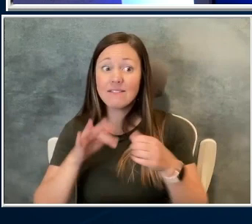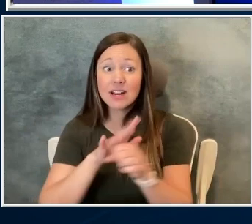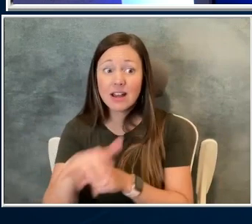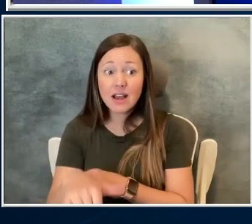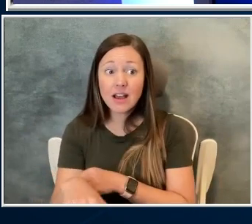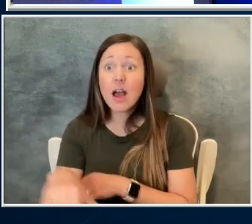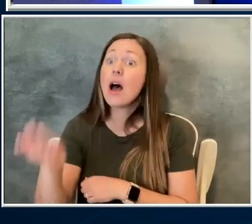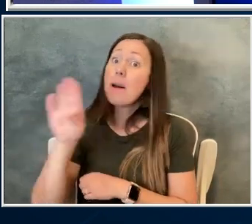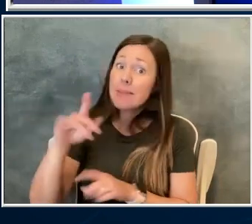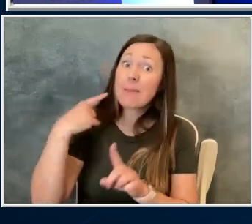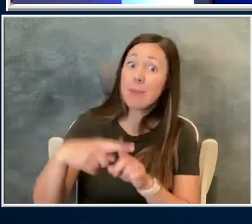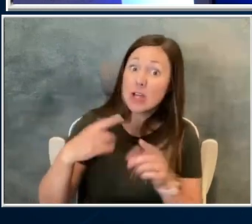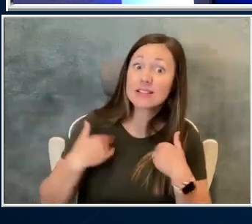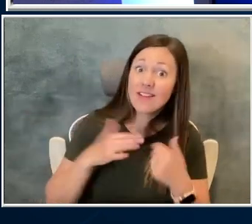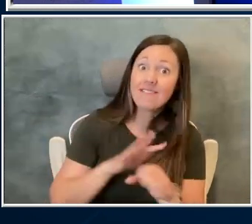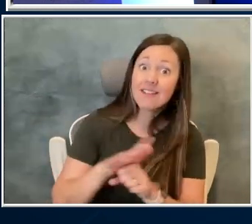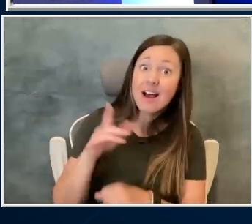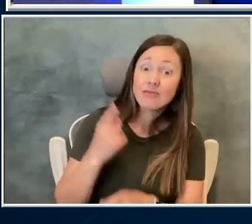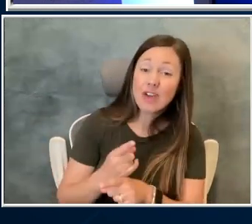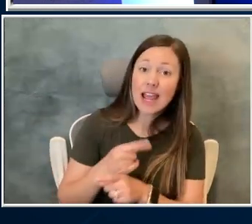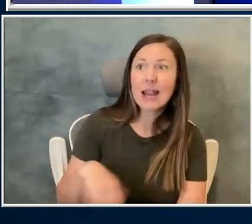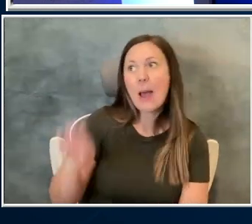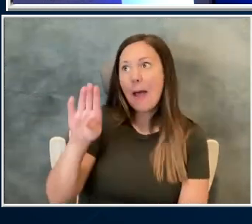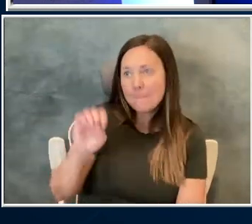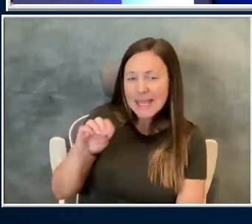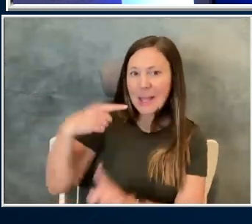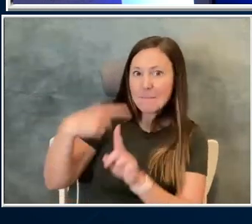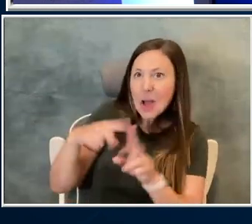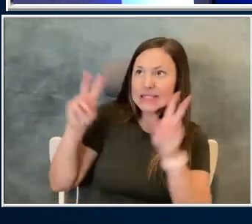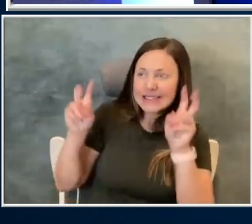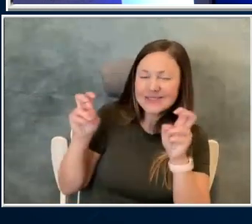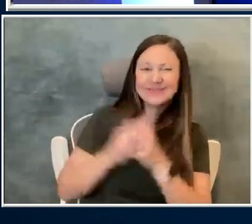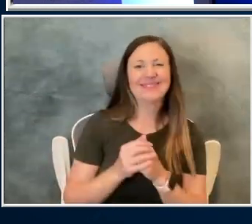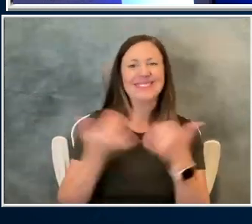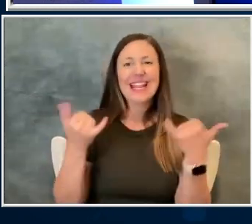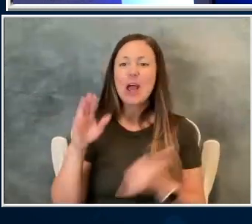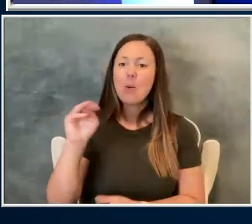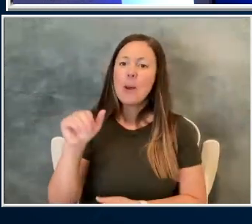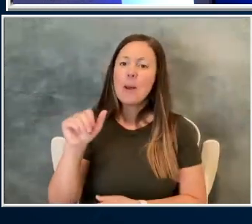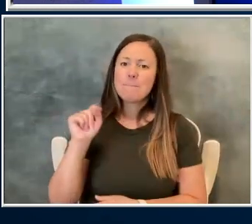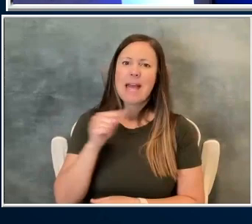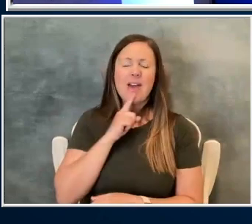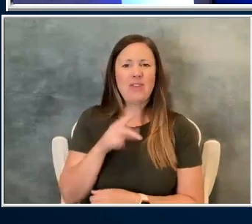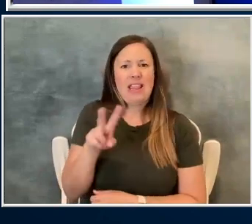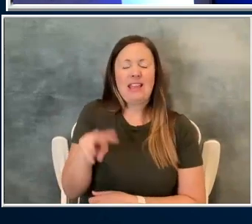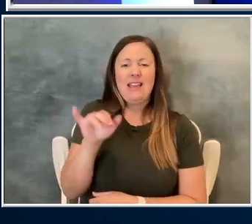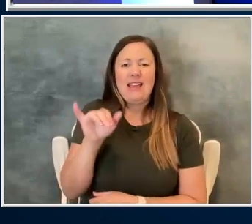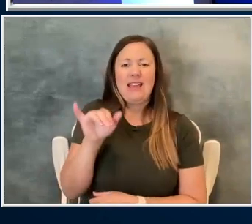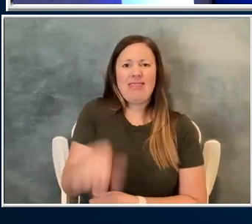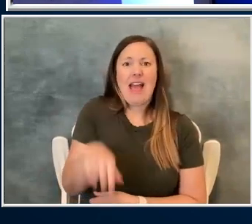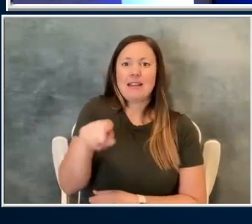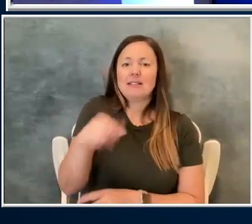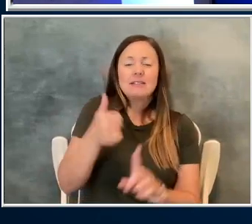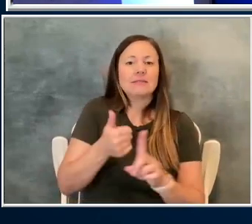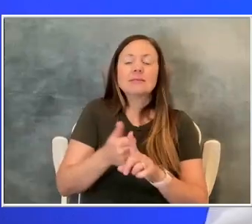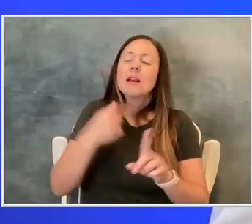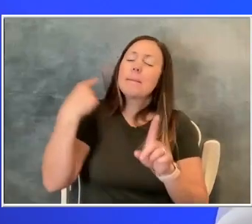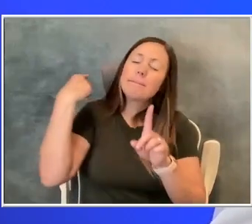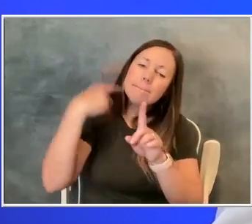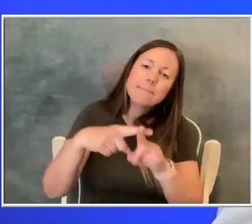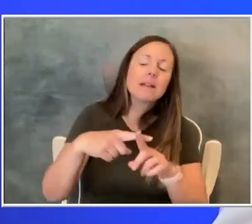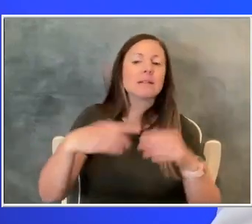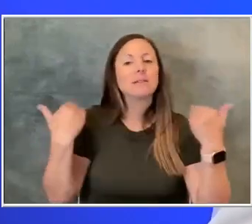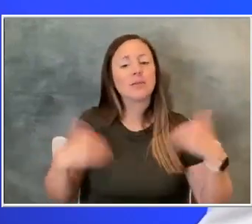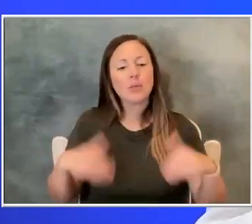positive. All right? Now, Matt is the epitome of B positive. Every time I think about